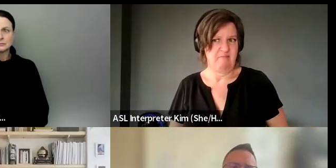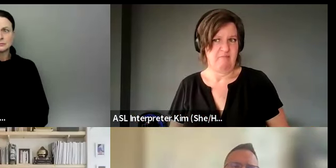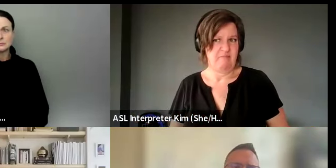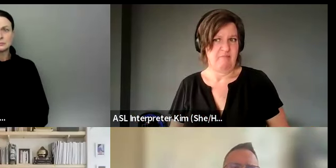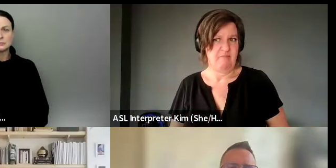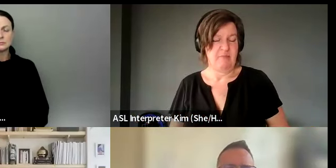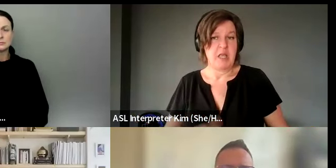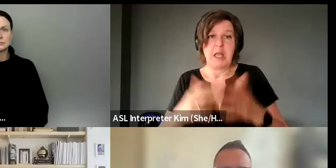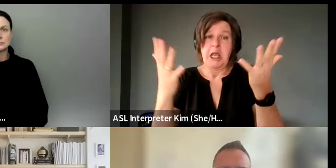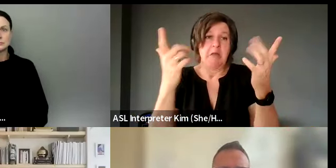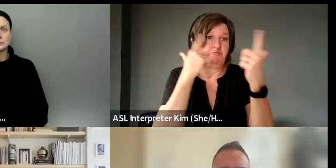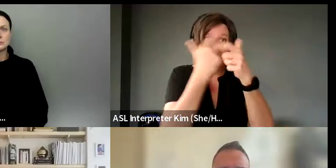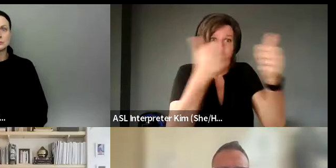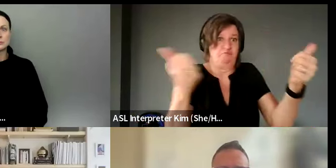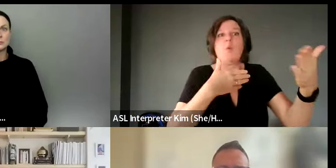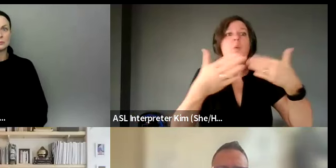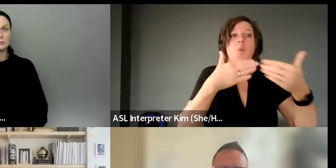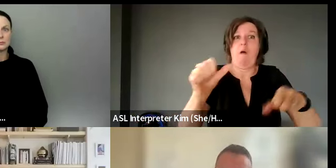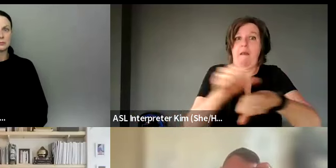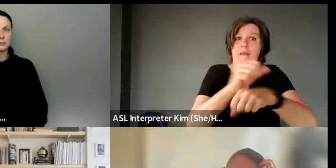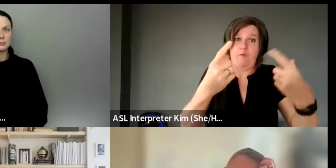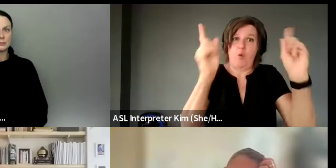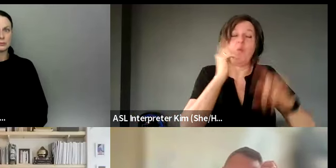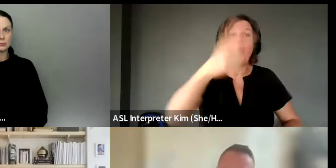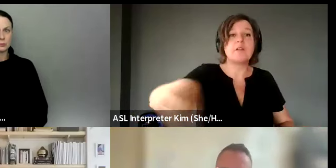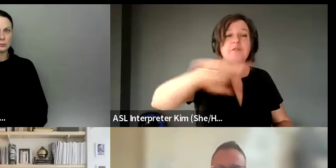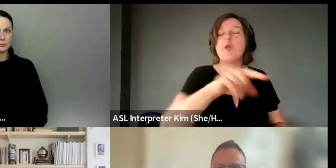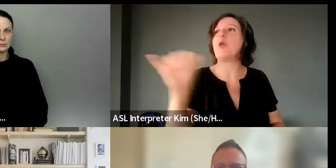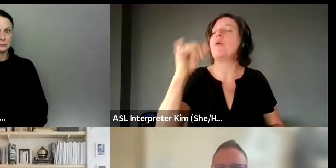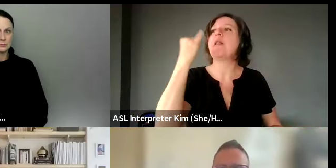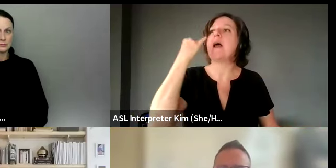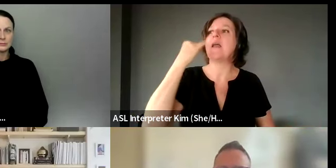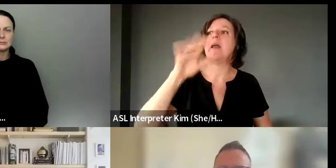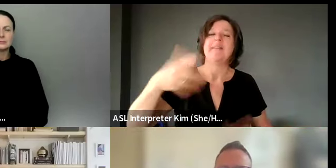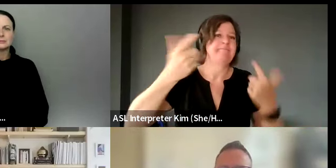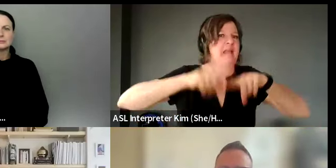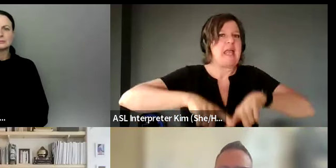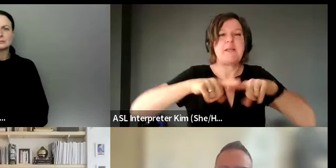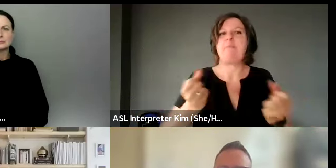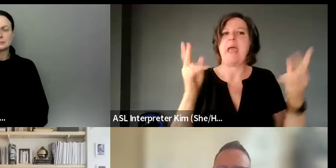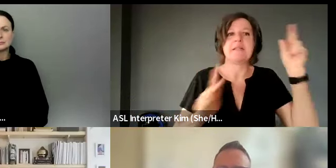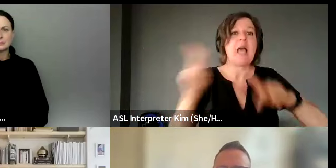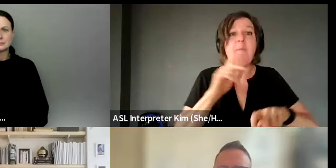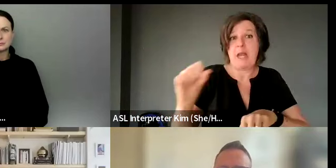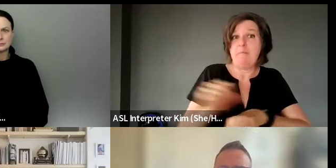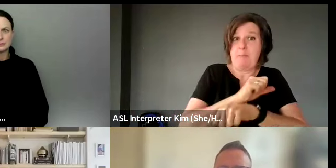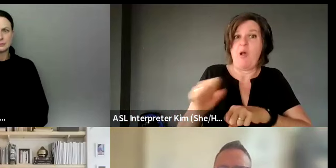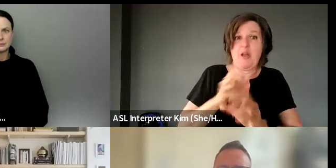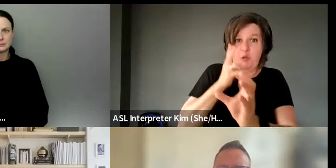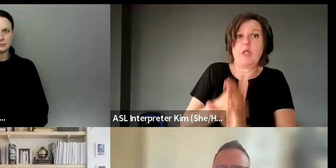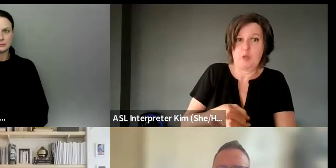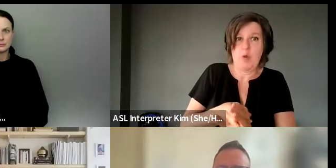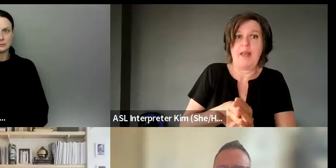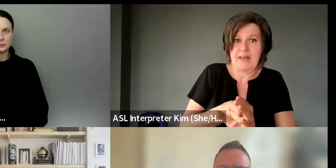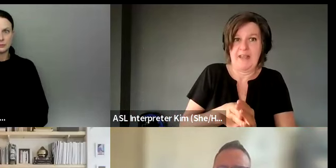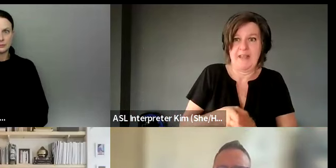Whatever works for people, right? Like, I mean, if we had, it always depends like how many people are actually joining, right?